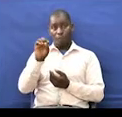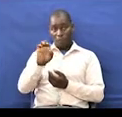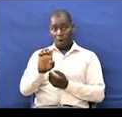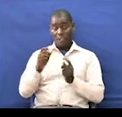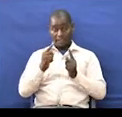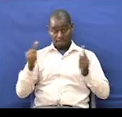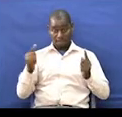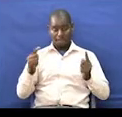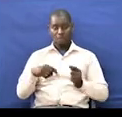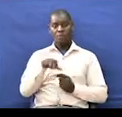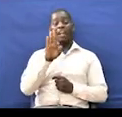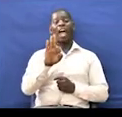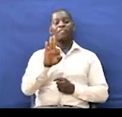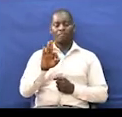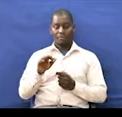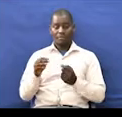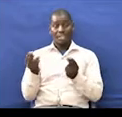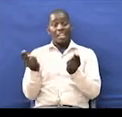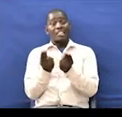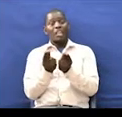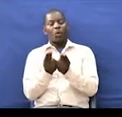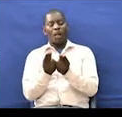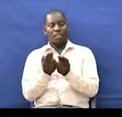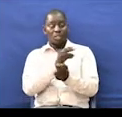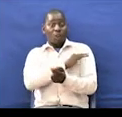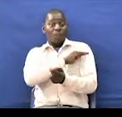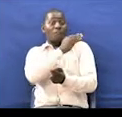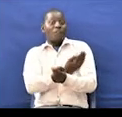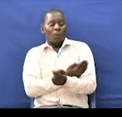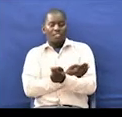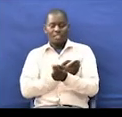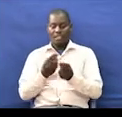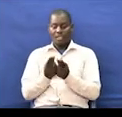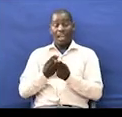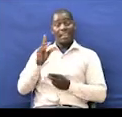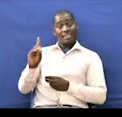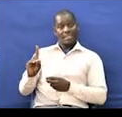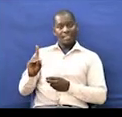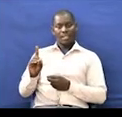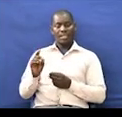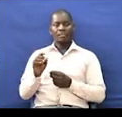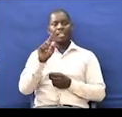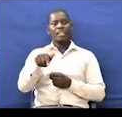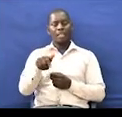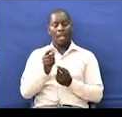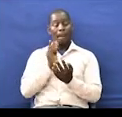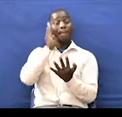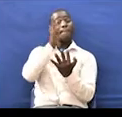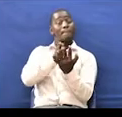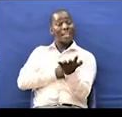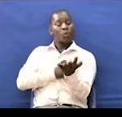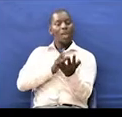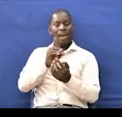F equals to force, and D equals to perpendicular distance.